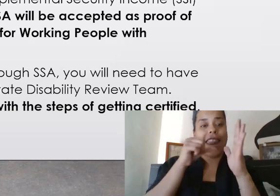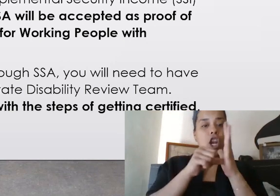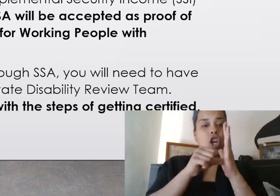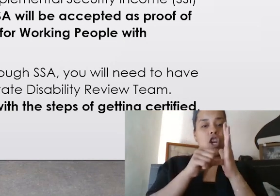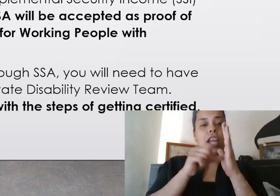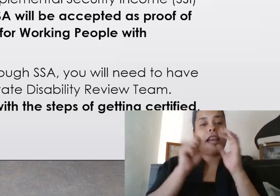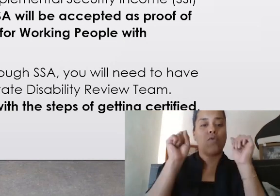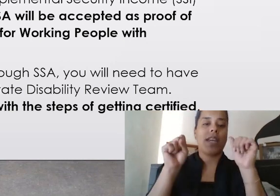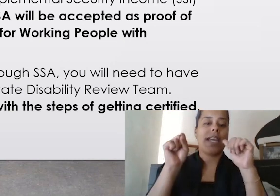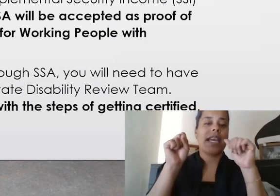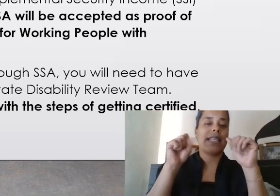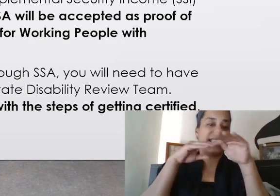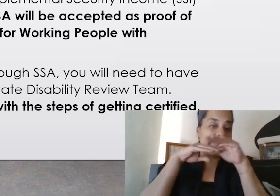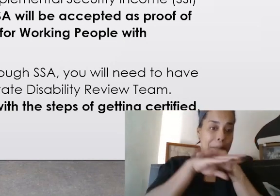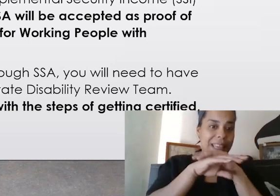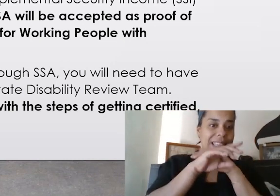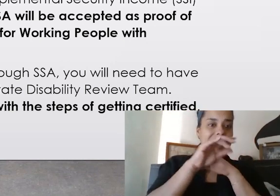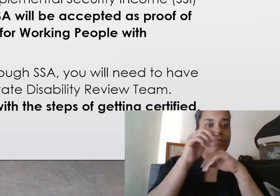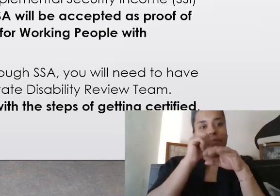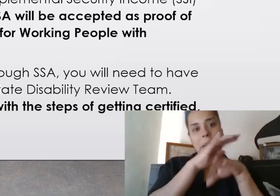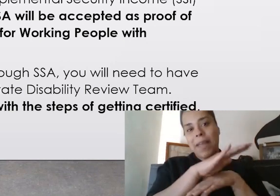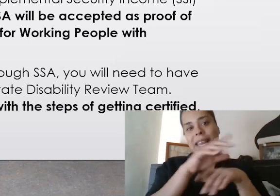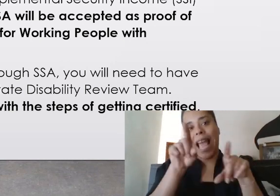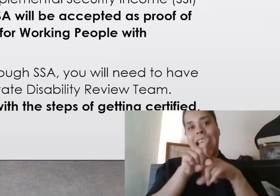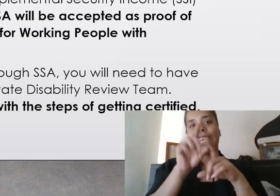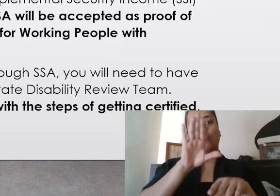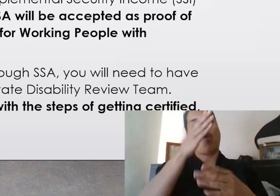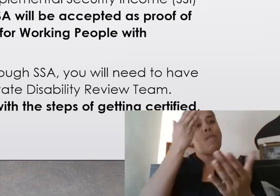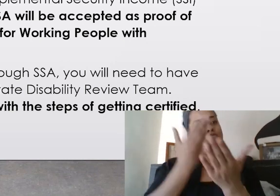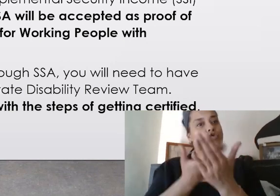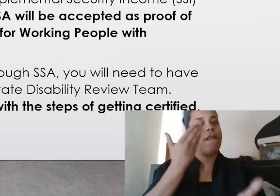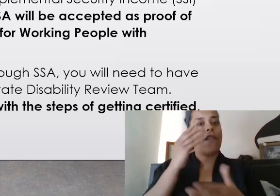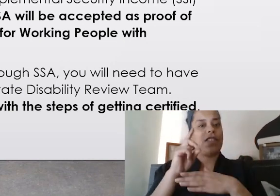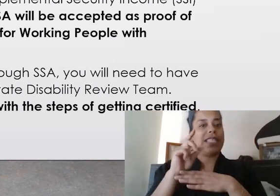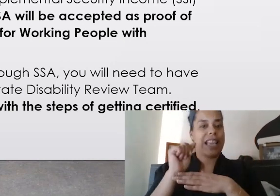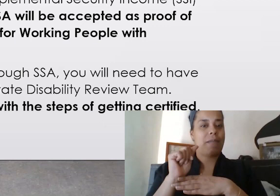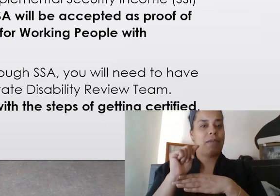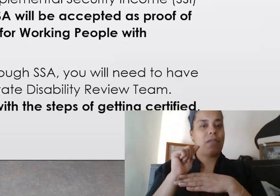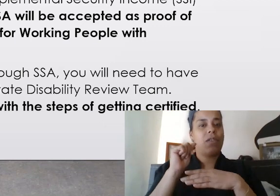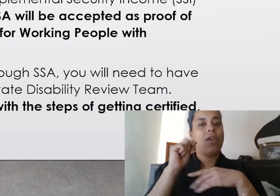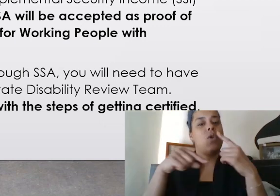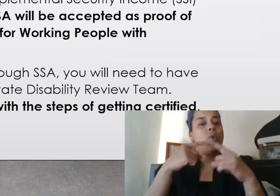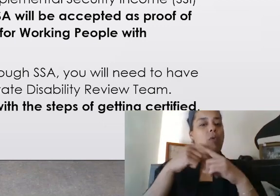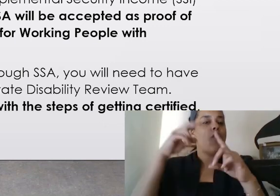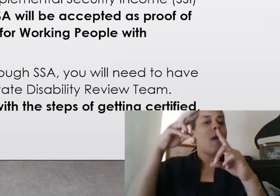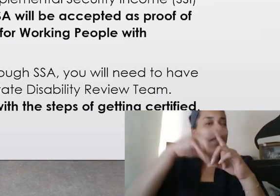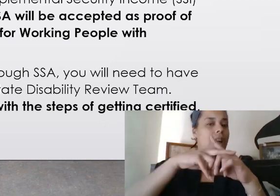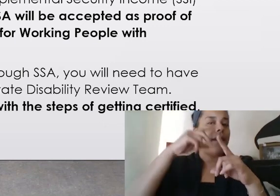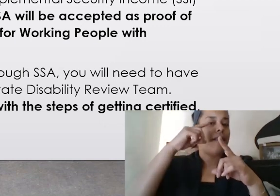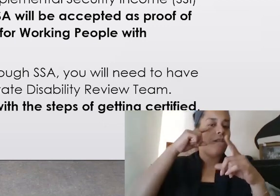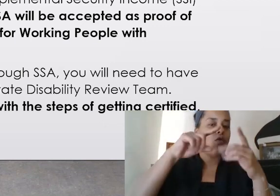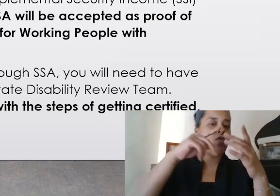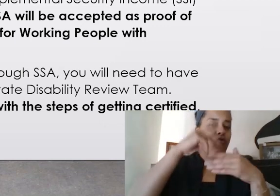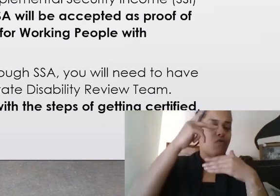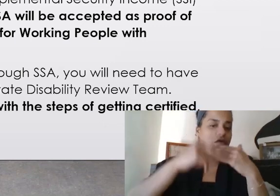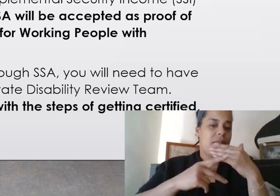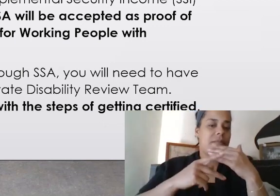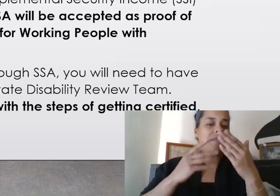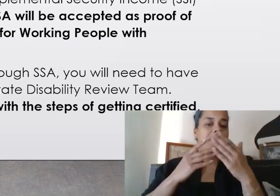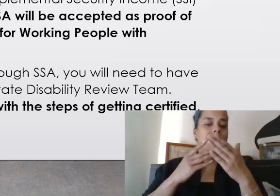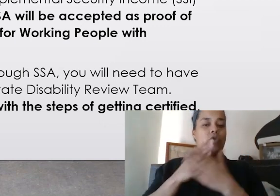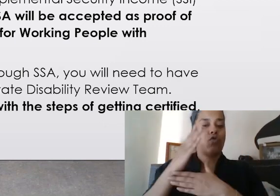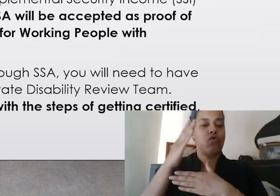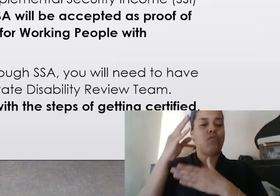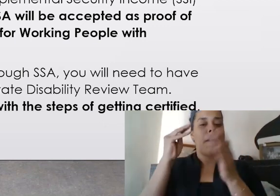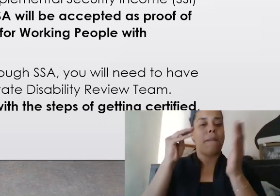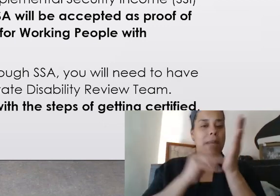could submit that as proof of disability when you're applying for the MBI program through Medicaid.